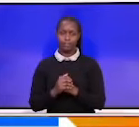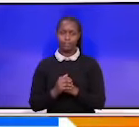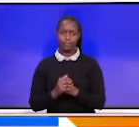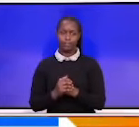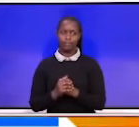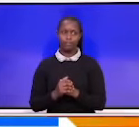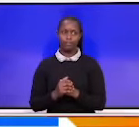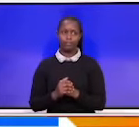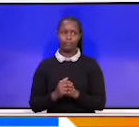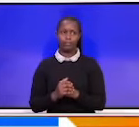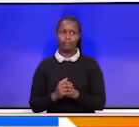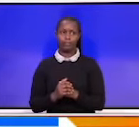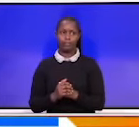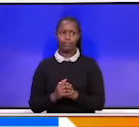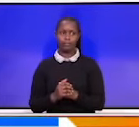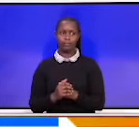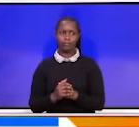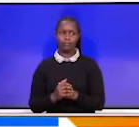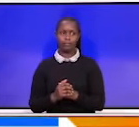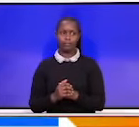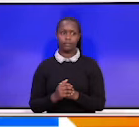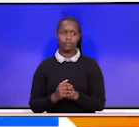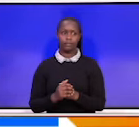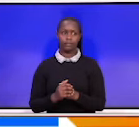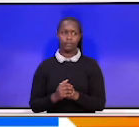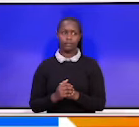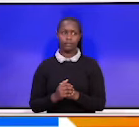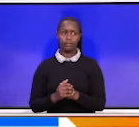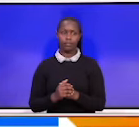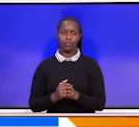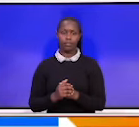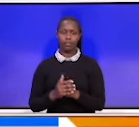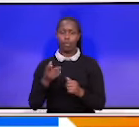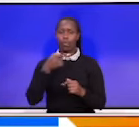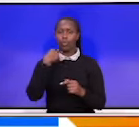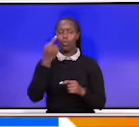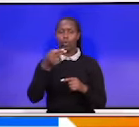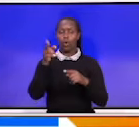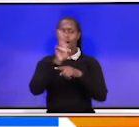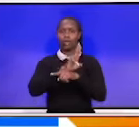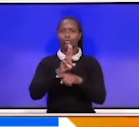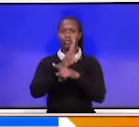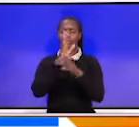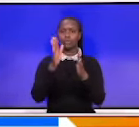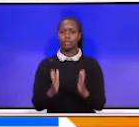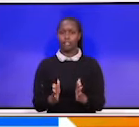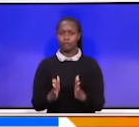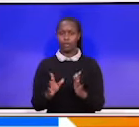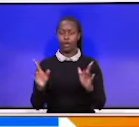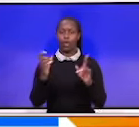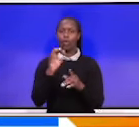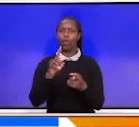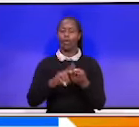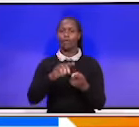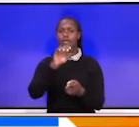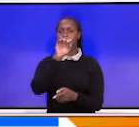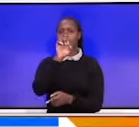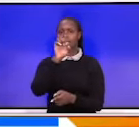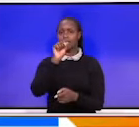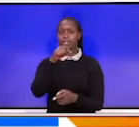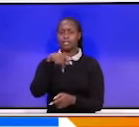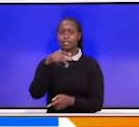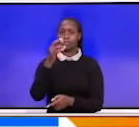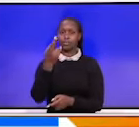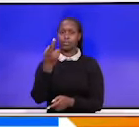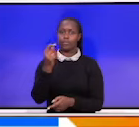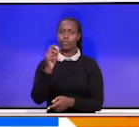To our Gen Z, who are active users and consumers of esports, I'm